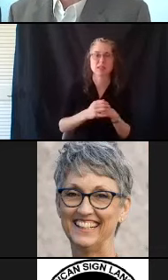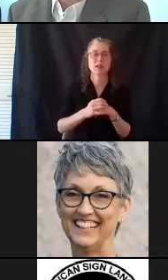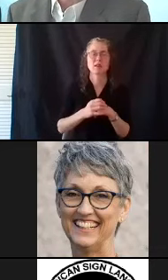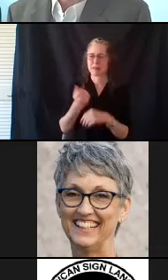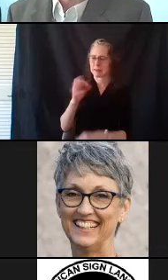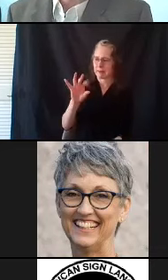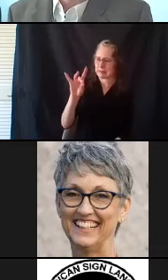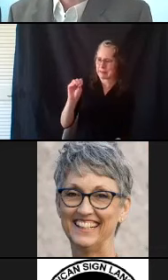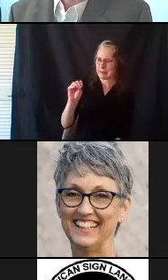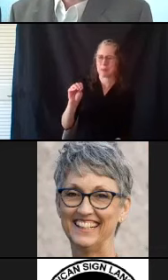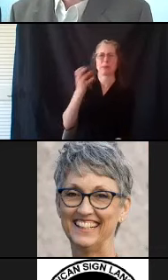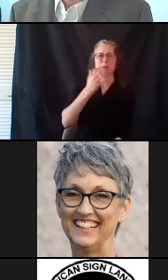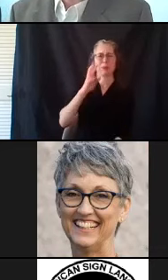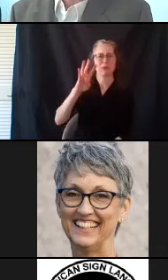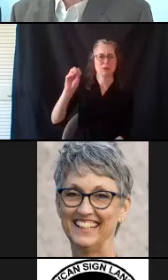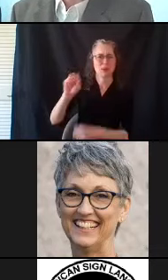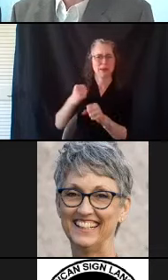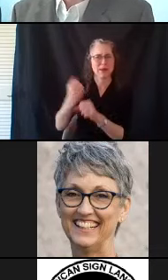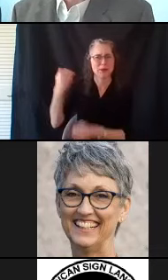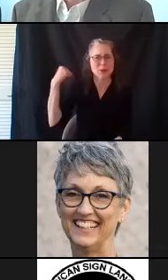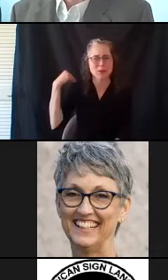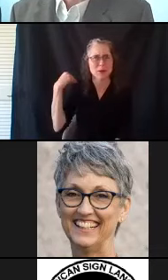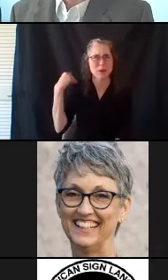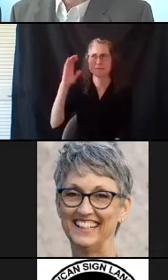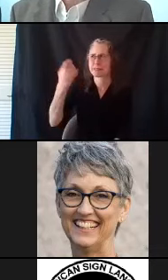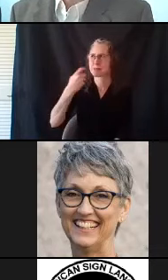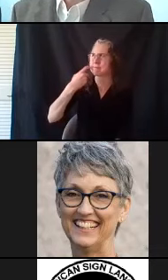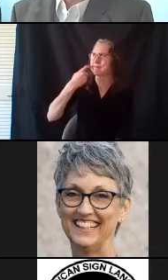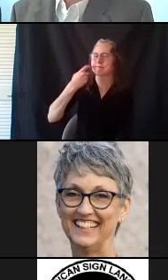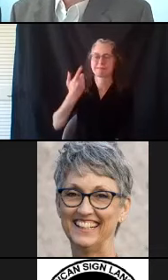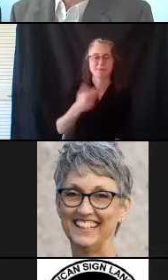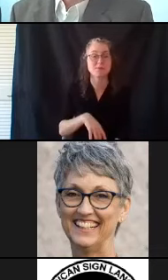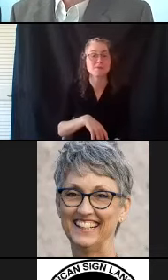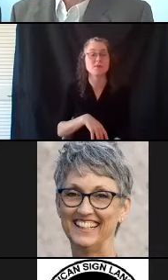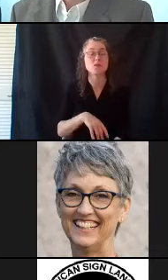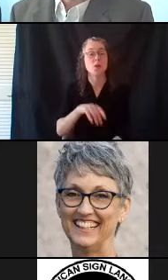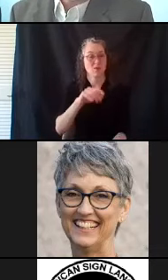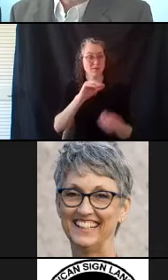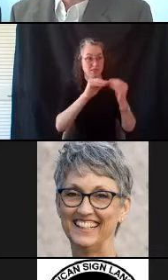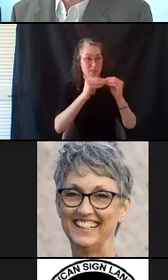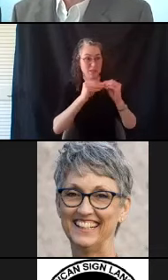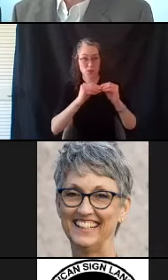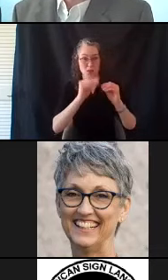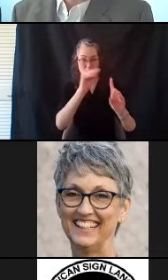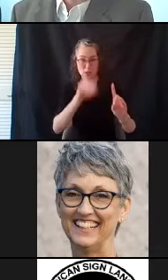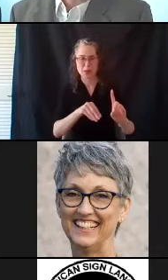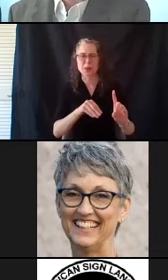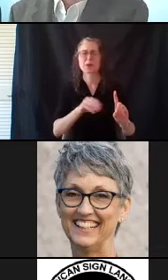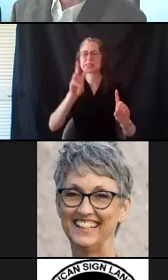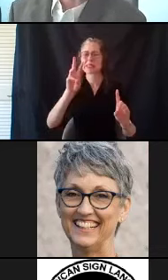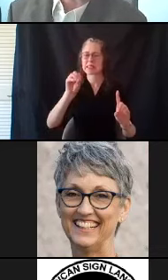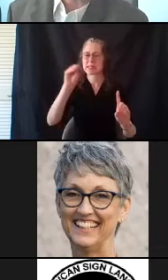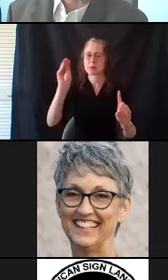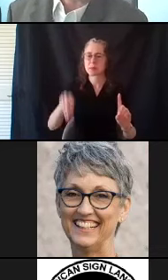already 40 years old. So with these numbers, there's a 60% chance that at least one person with